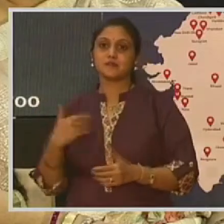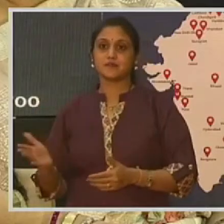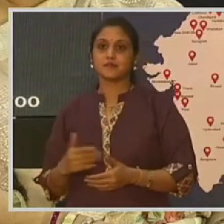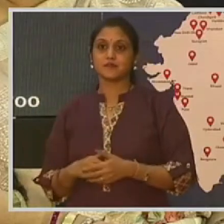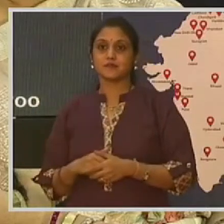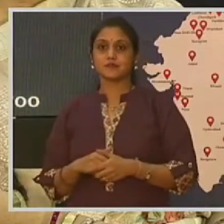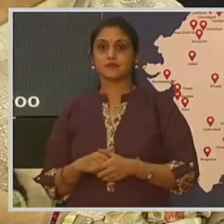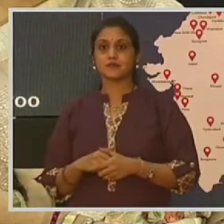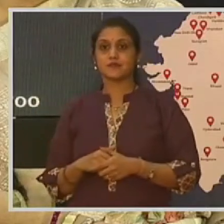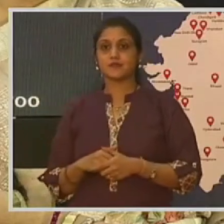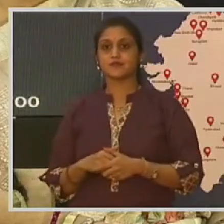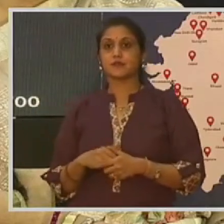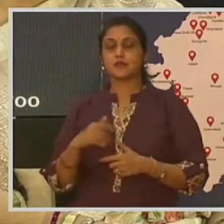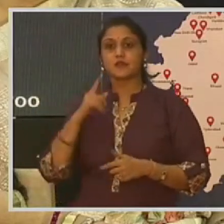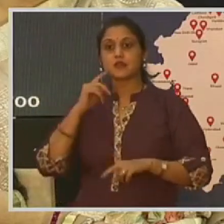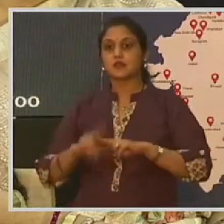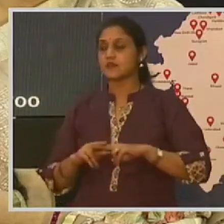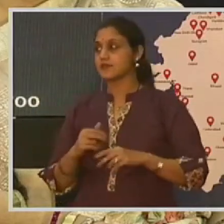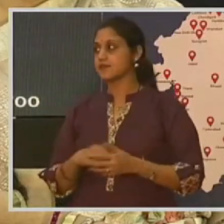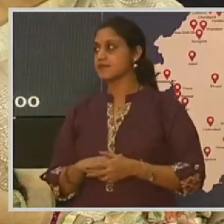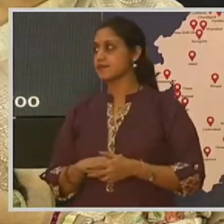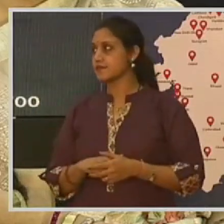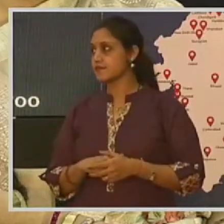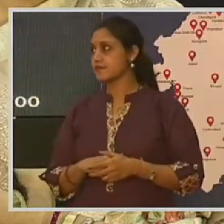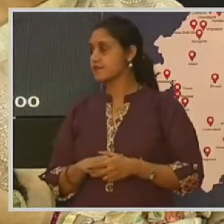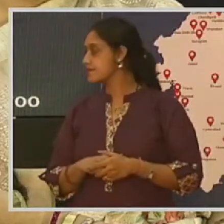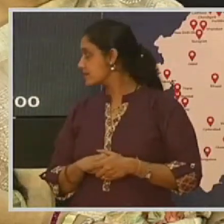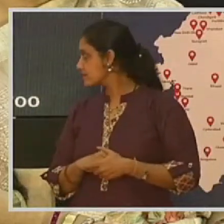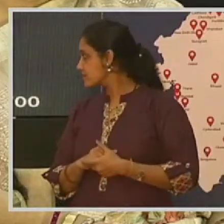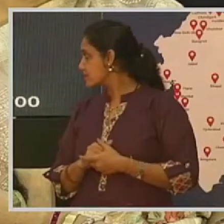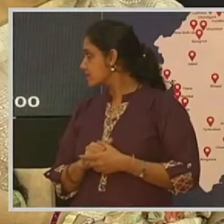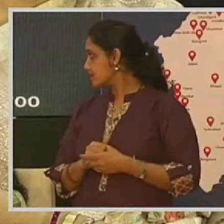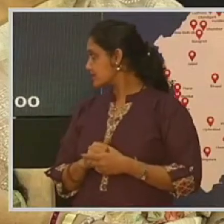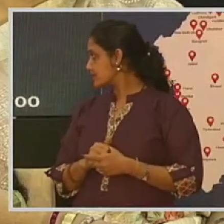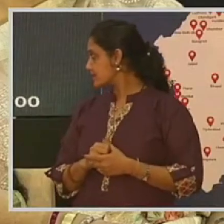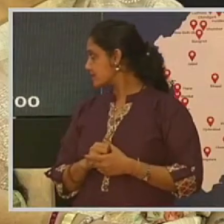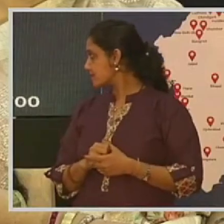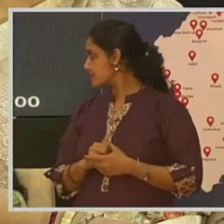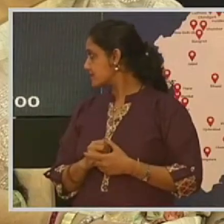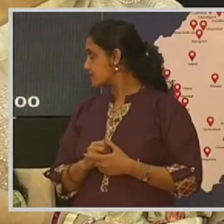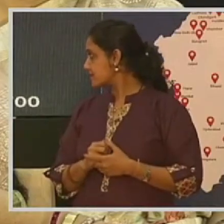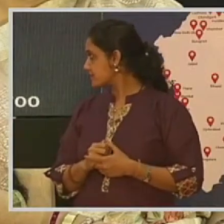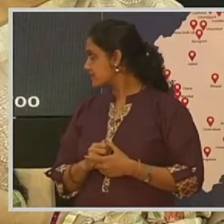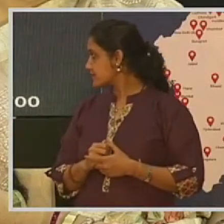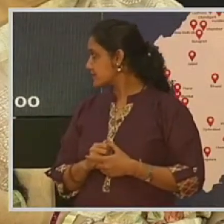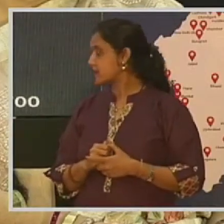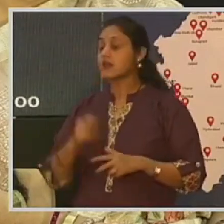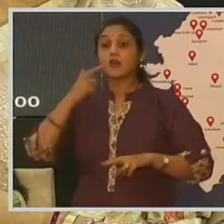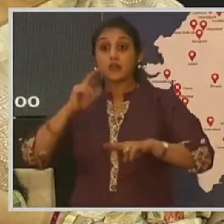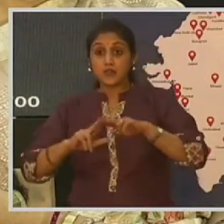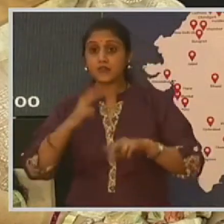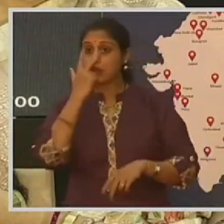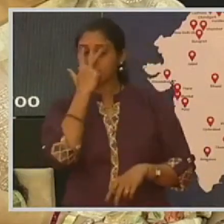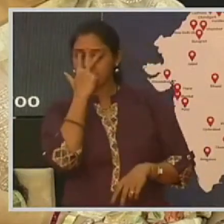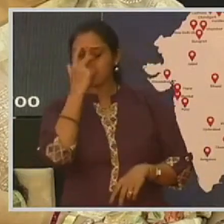which bring in inclusion. And talking about that, so if we generally see a visually impaired